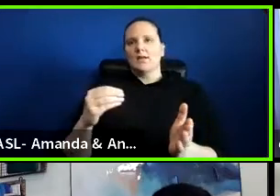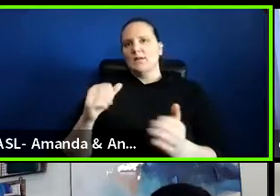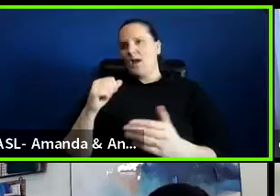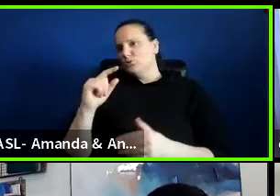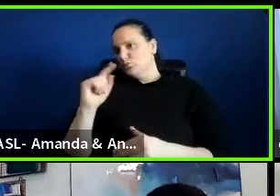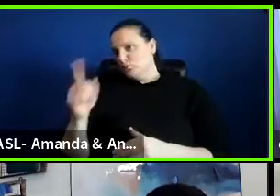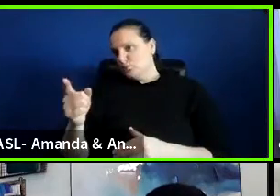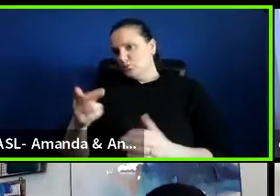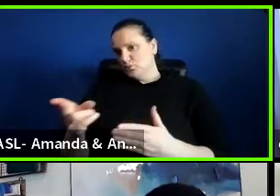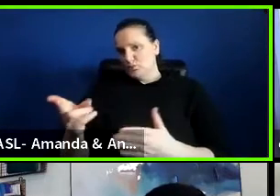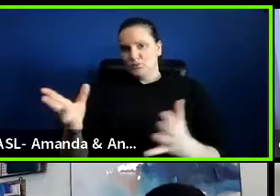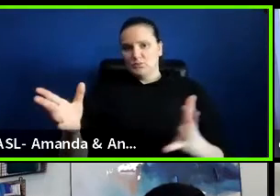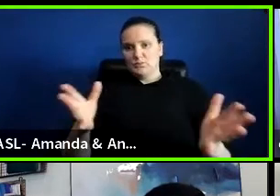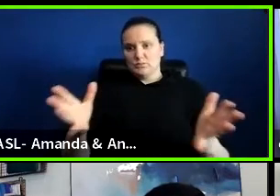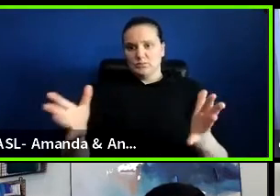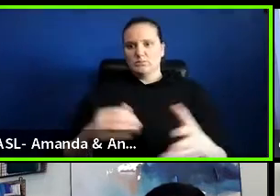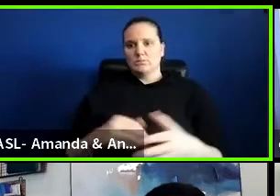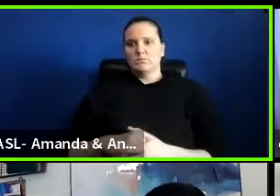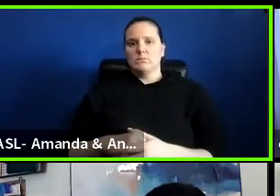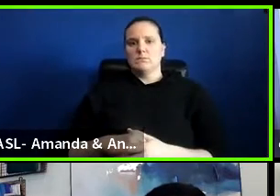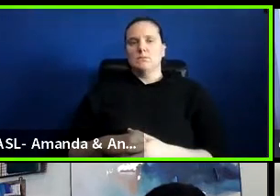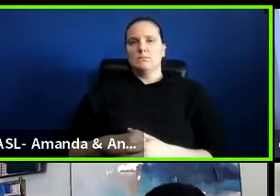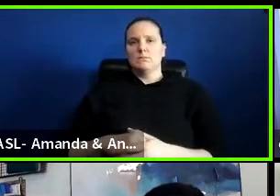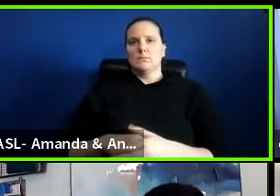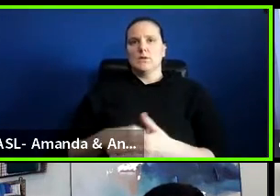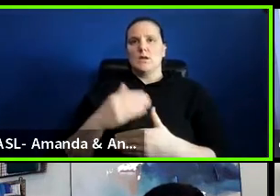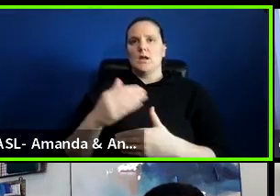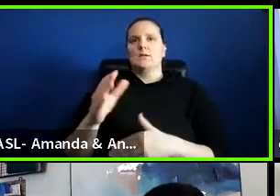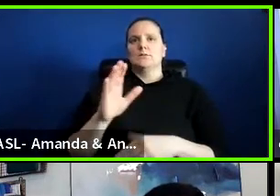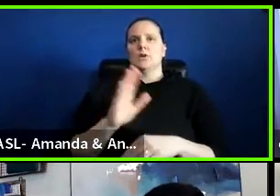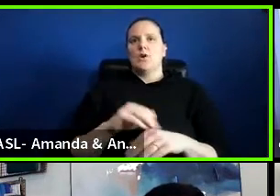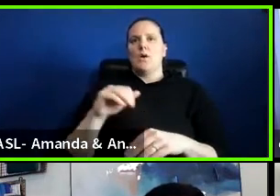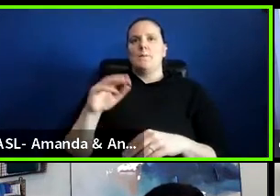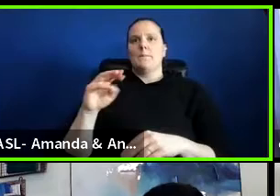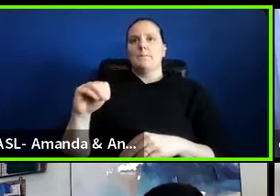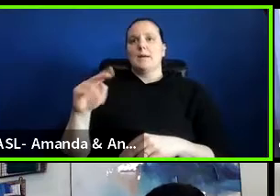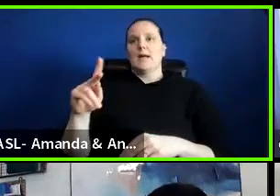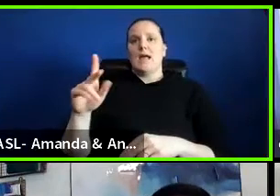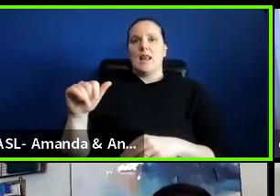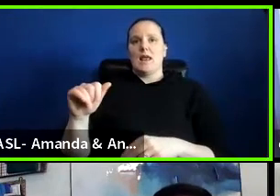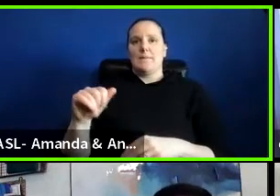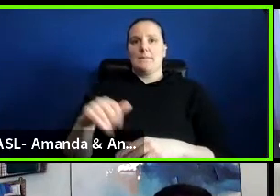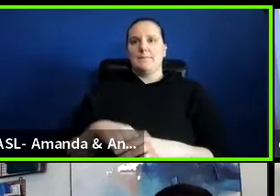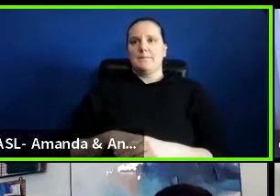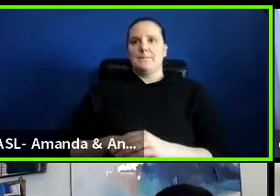truth. And the next I'm calling Michaela.